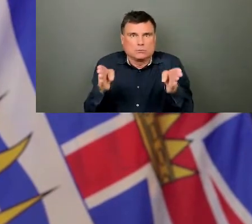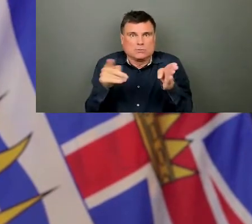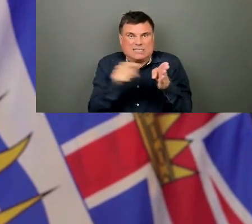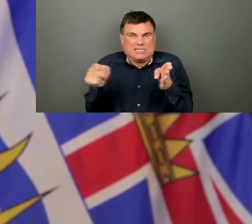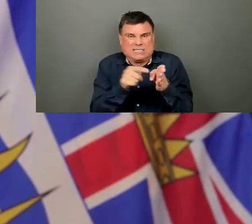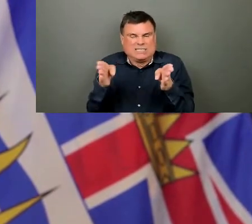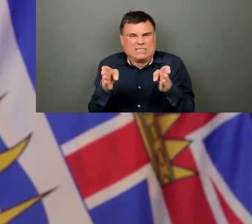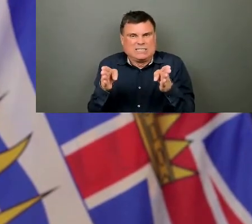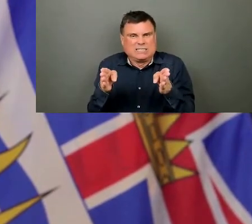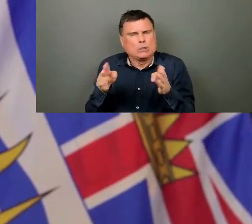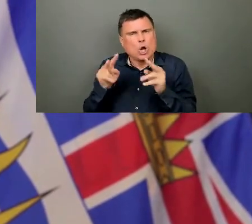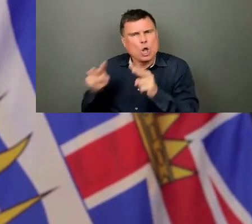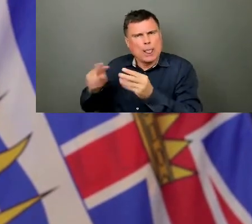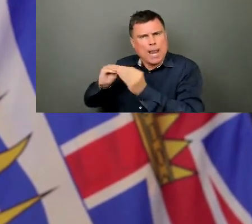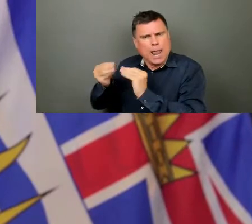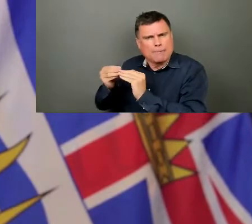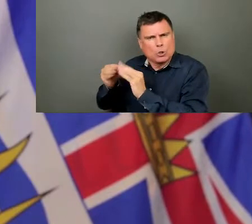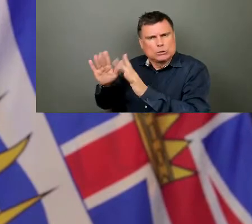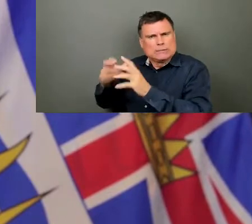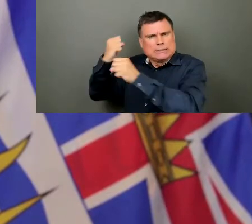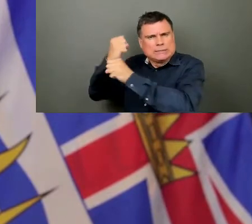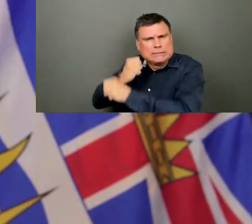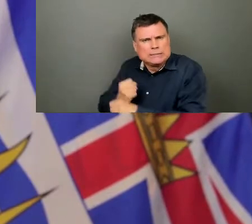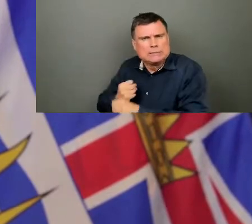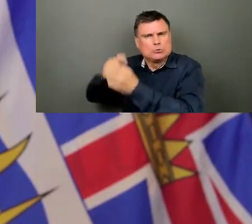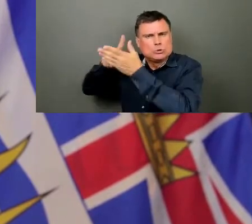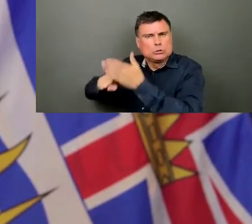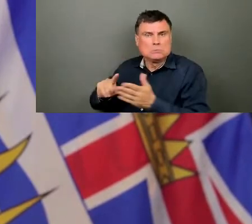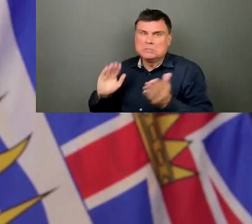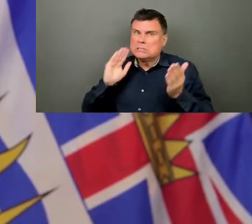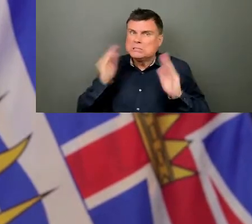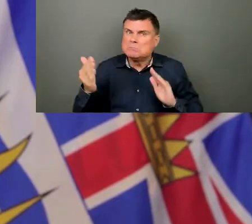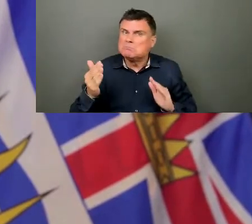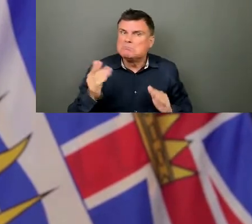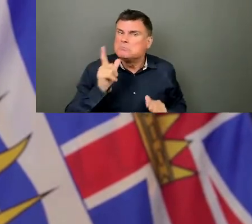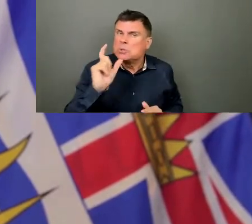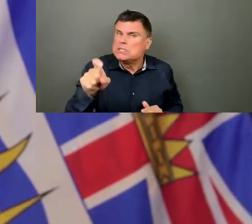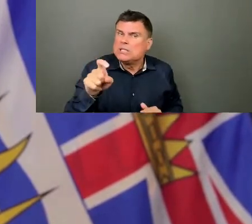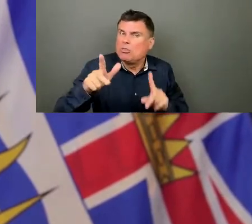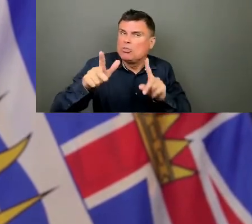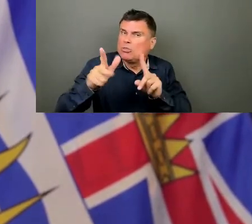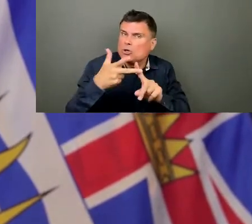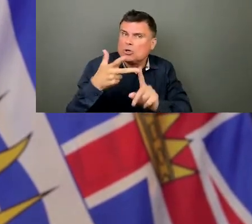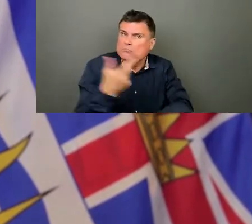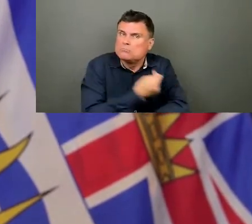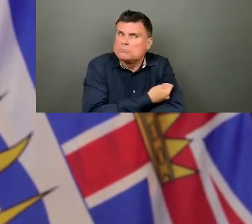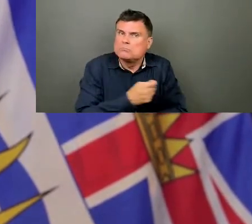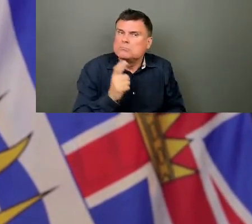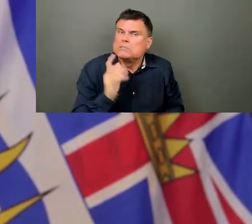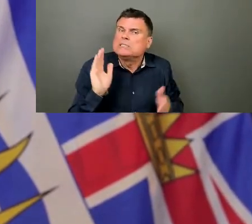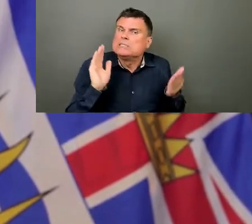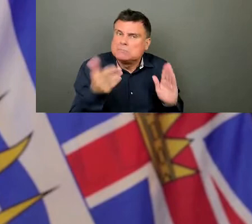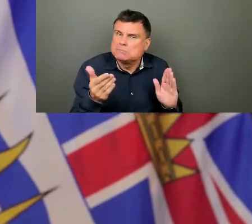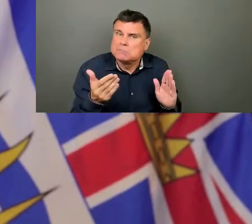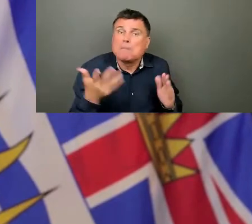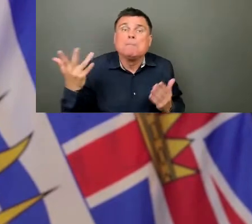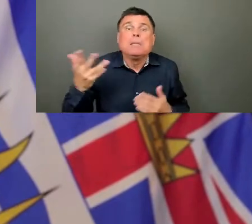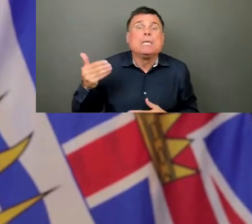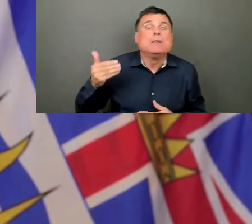in the new year for the average person, starting with age probably. And we're also